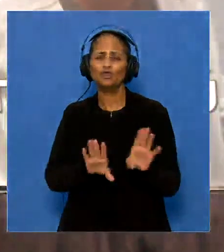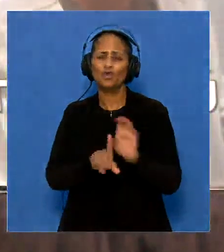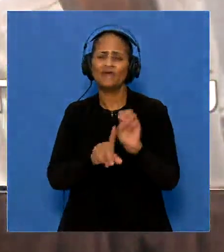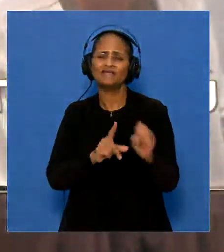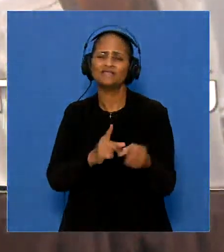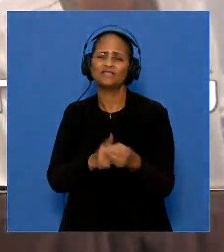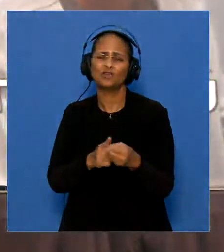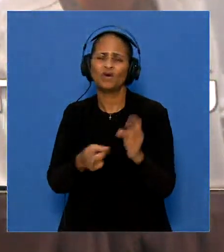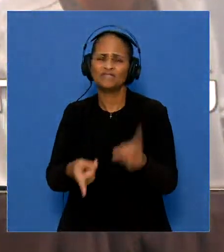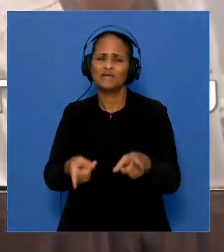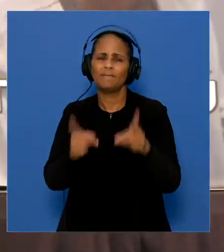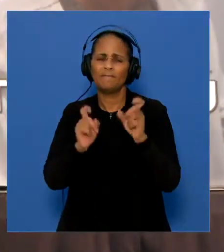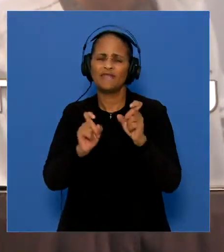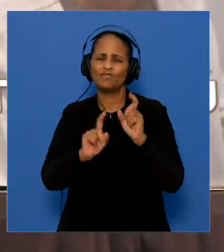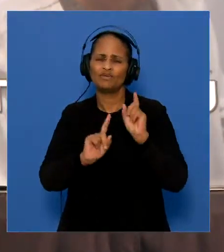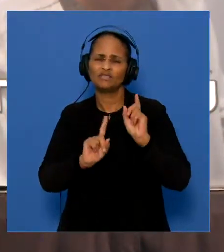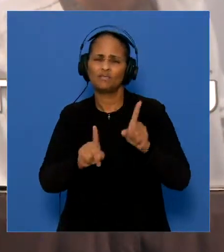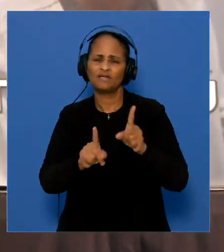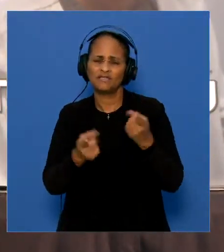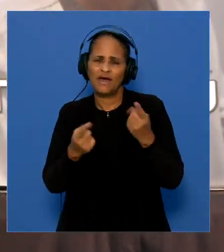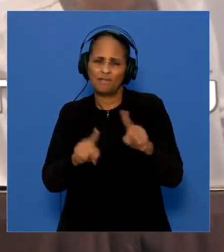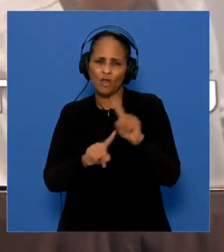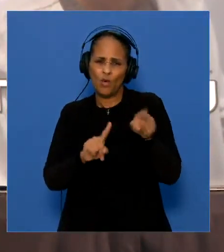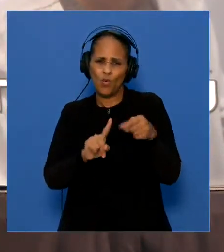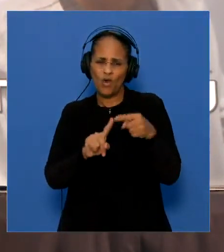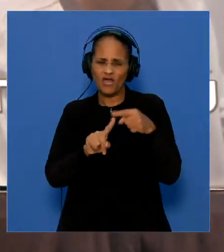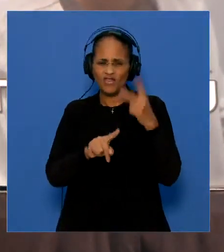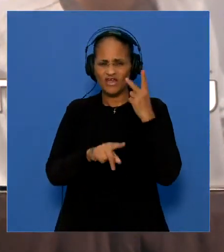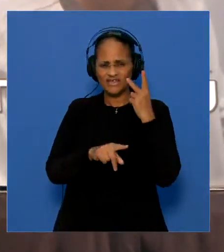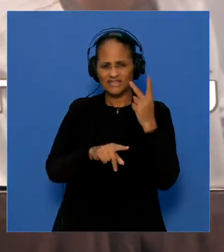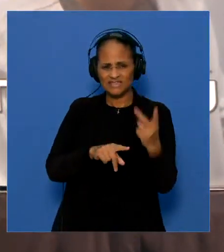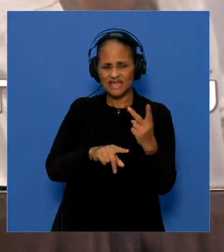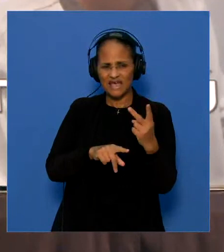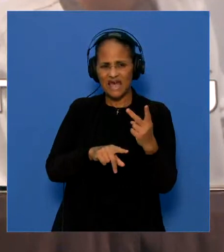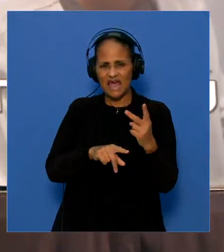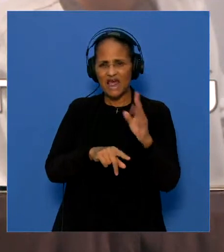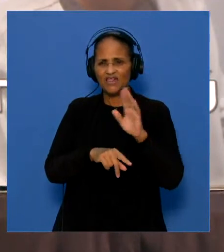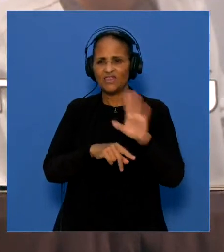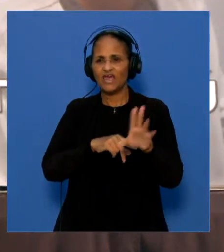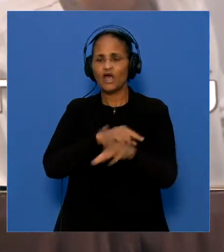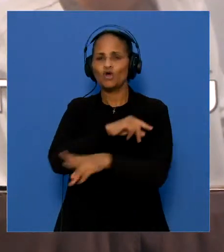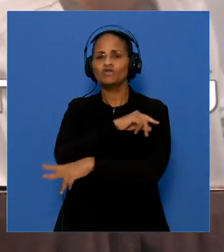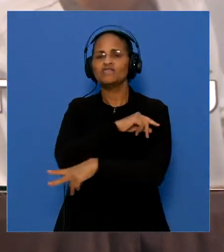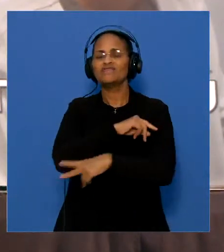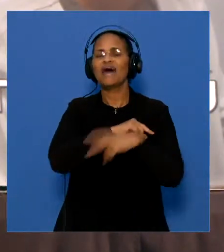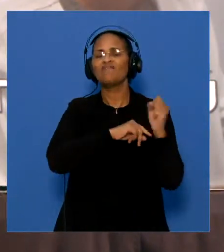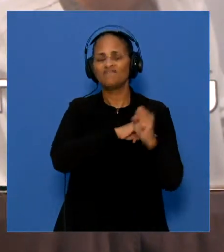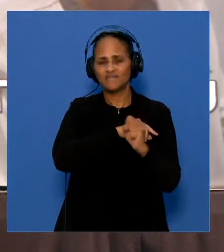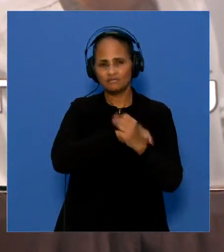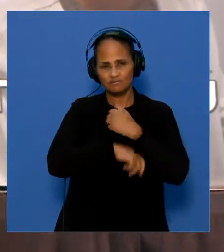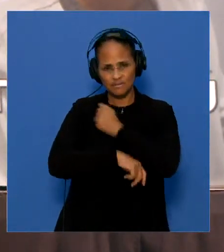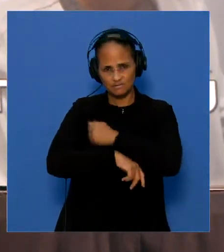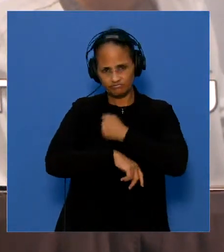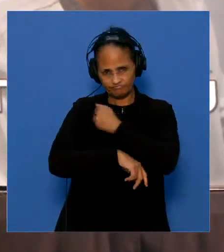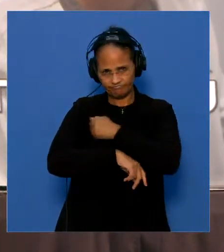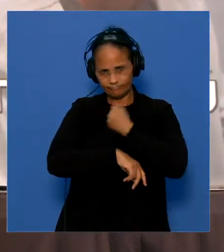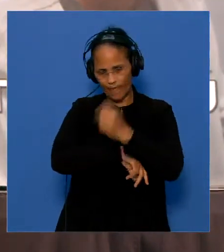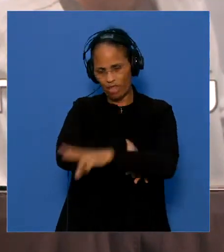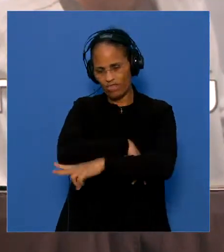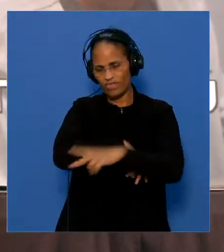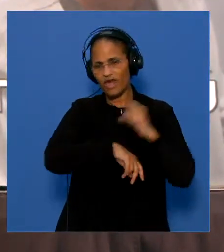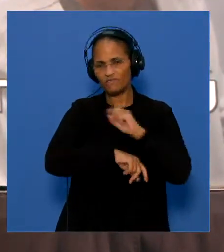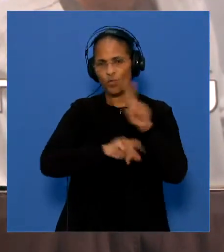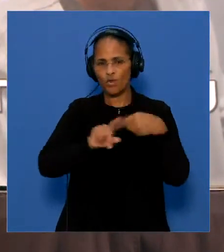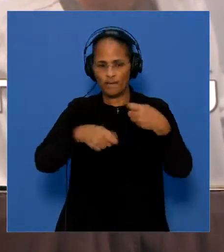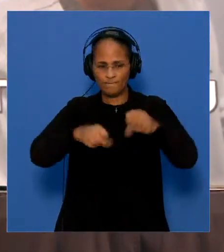Like, what's the immediate response they should take when they found that their vehicle has been stolen? Because it happens a lot during this specific holiday, unfortunately.